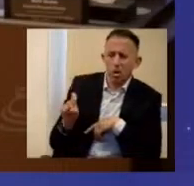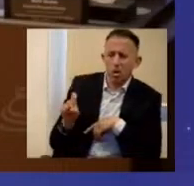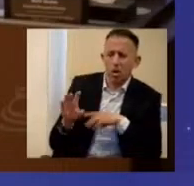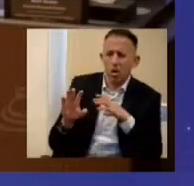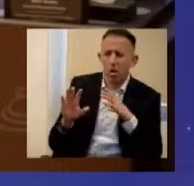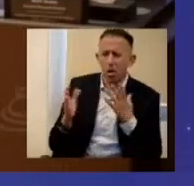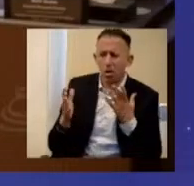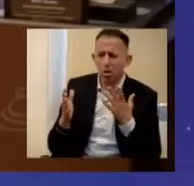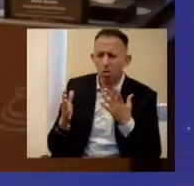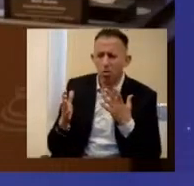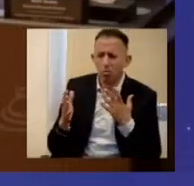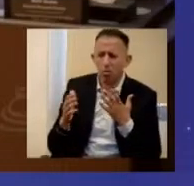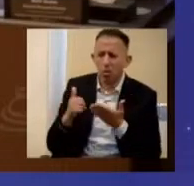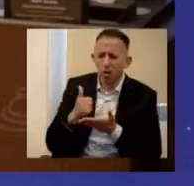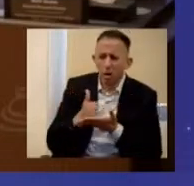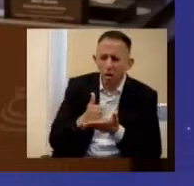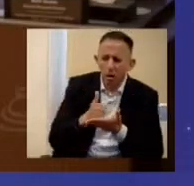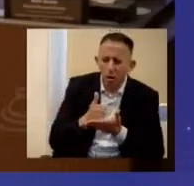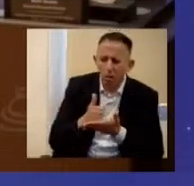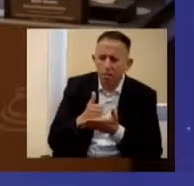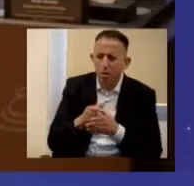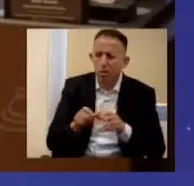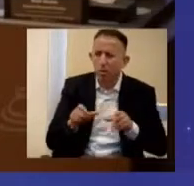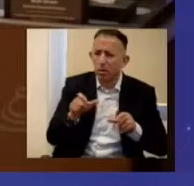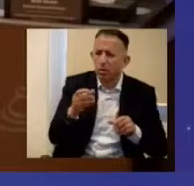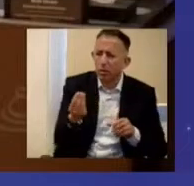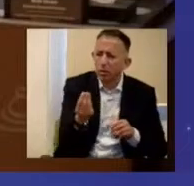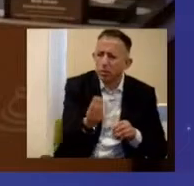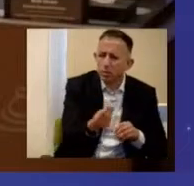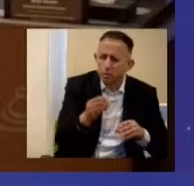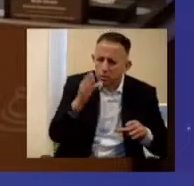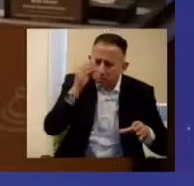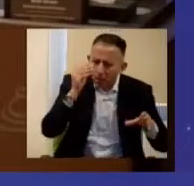of giving exams to students.